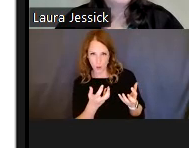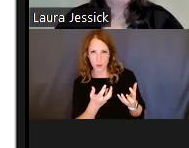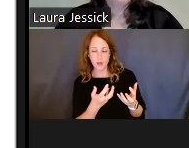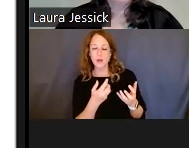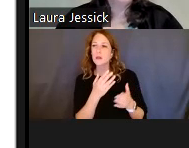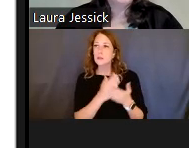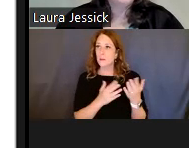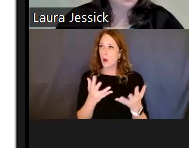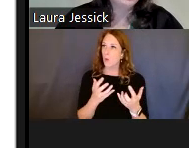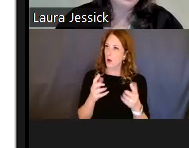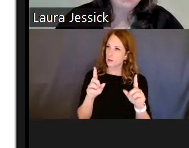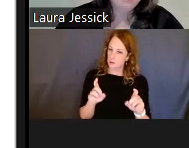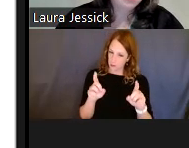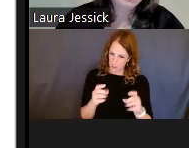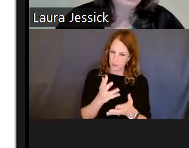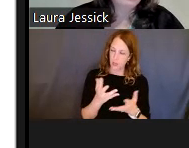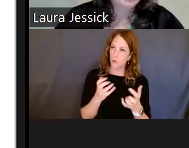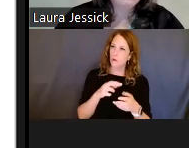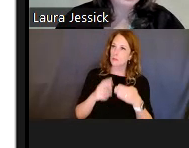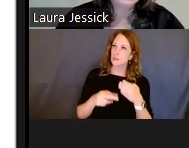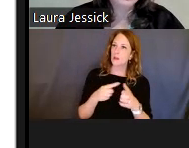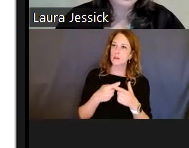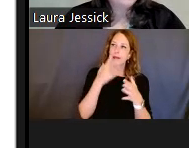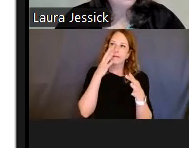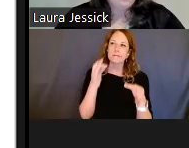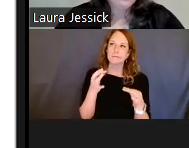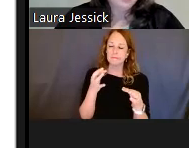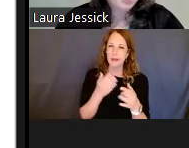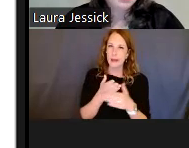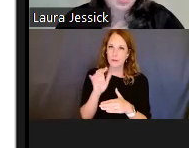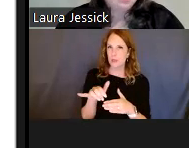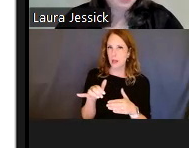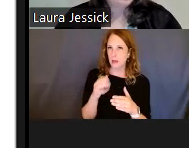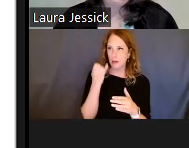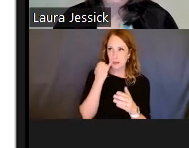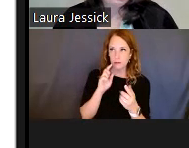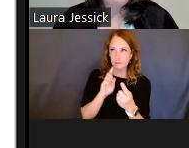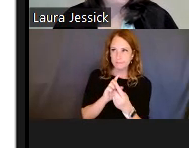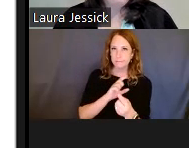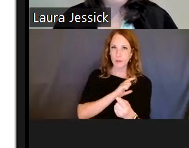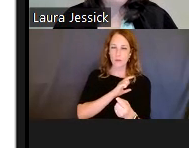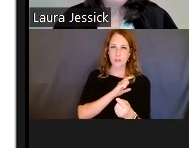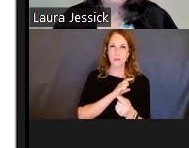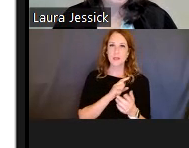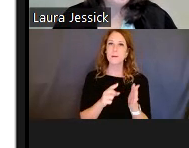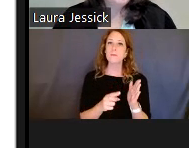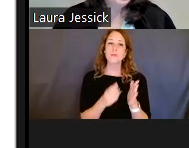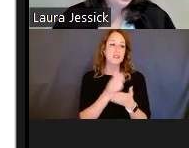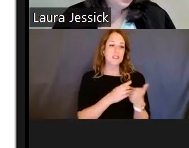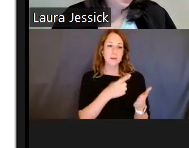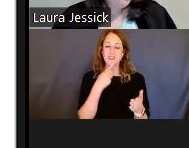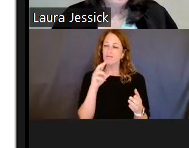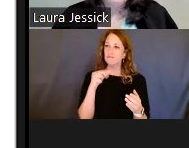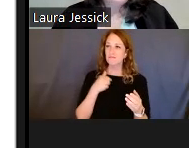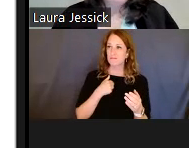results, and then want to decide and talk to law enforcement about what that means. There are some that say that they stand by that waiver and they don't want their kit